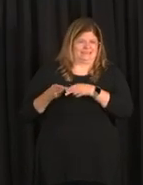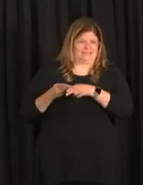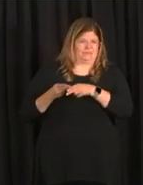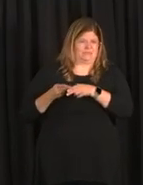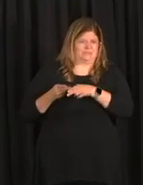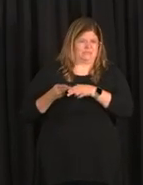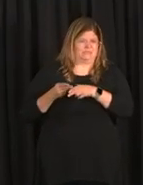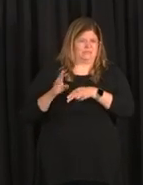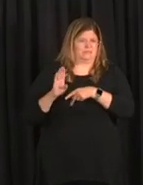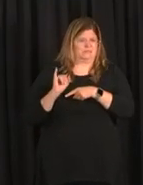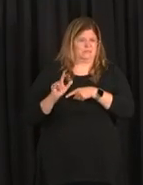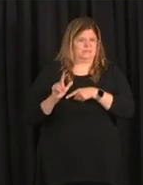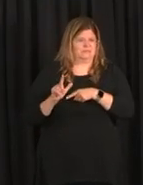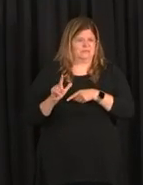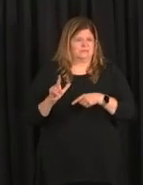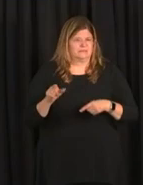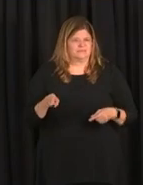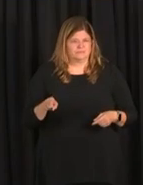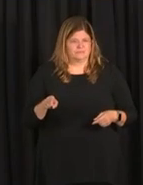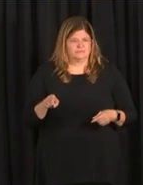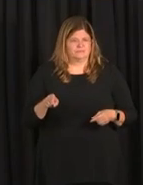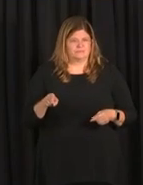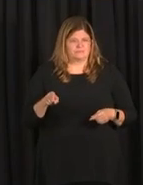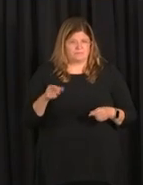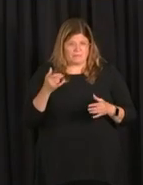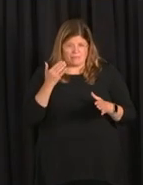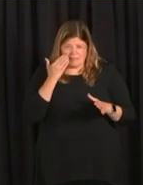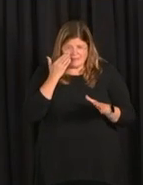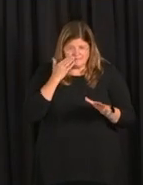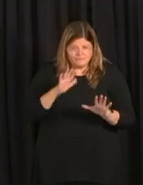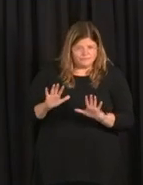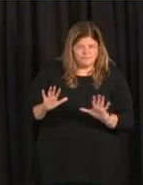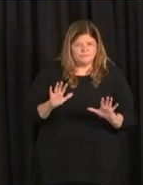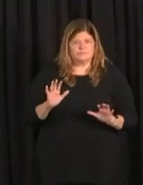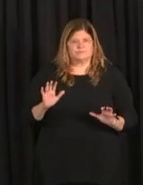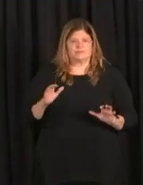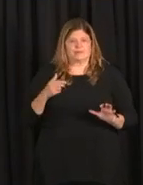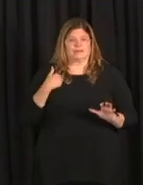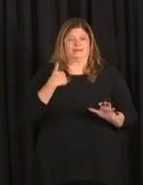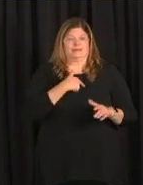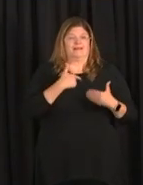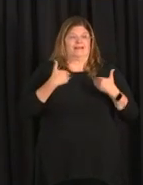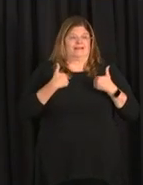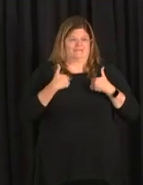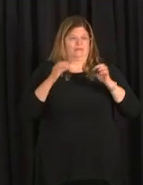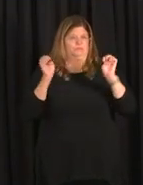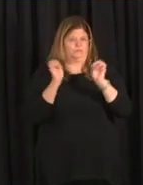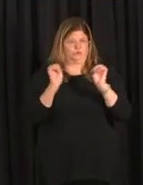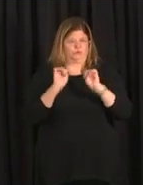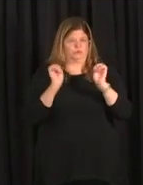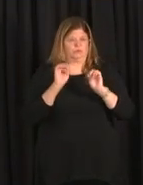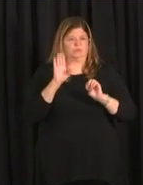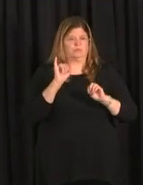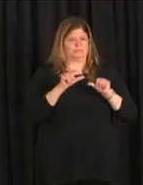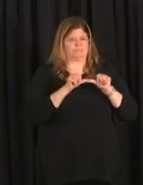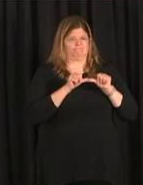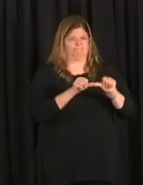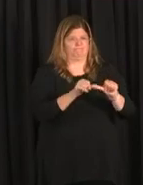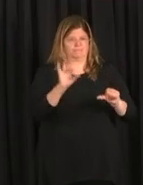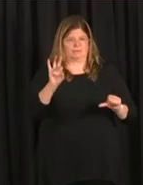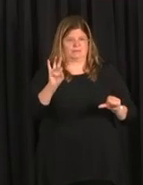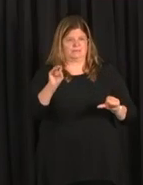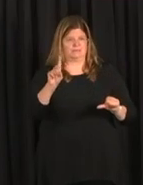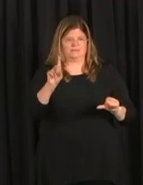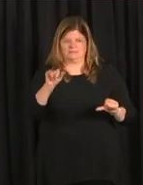bill. And for those who don't follow the arcanery of the council, we have emergency bills that last 90 days. Temporary